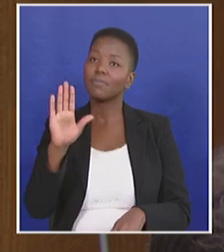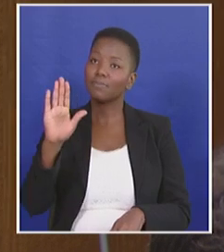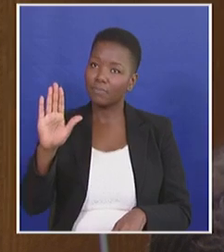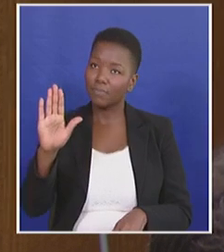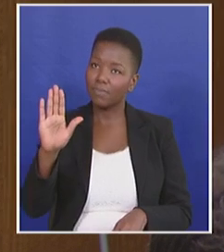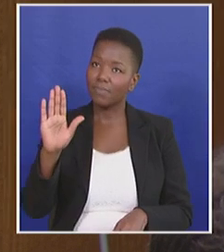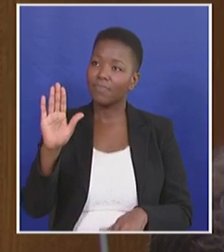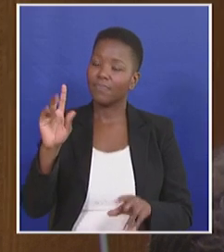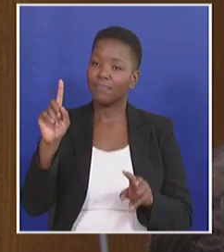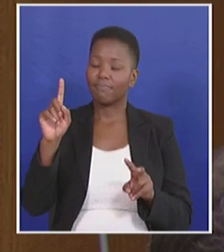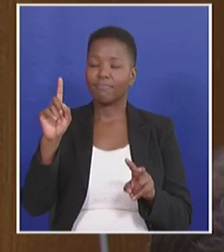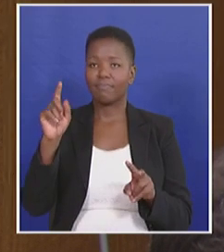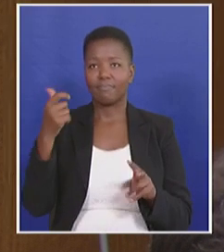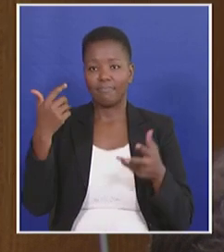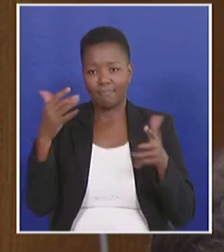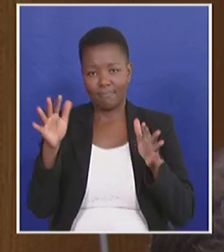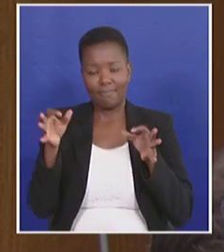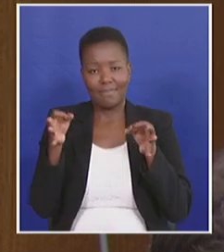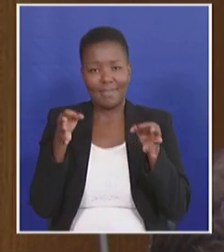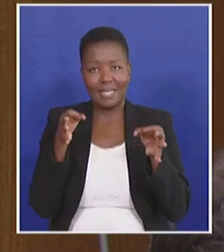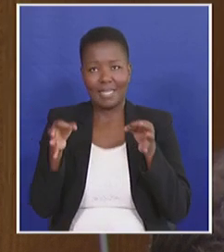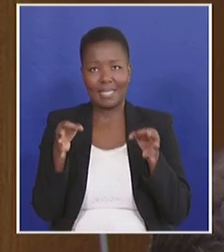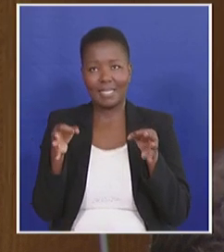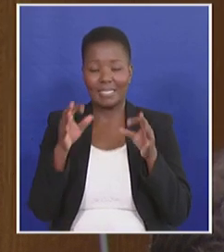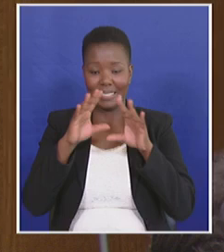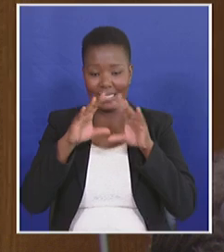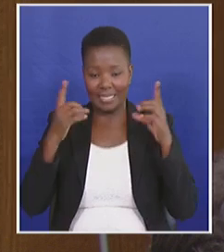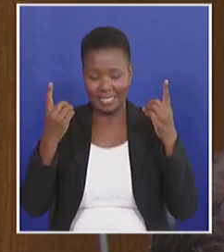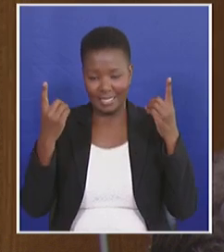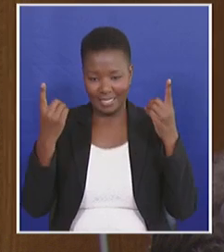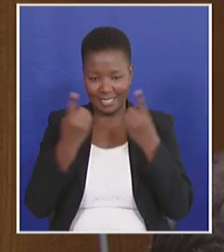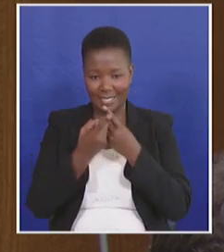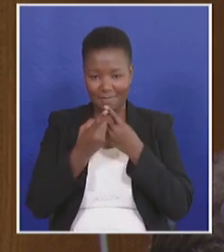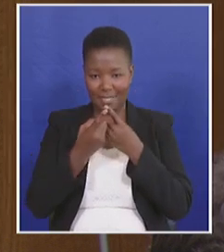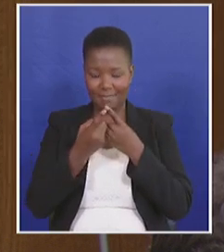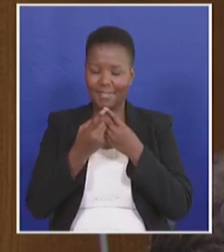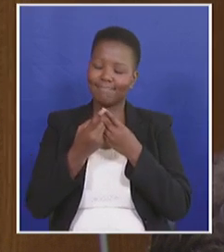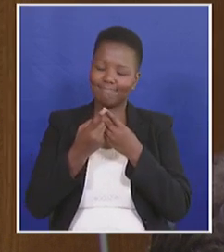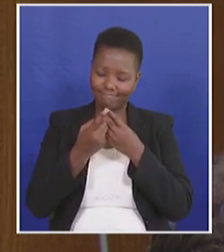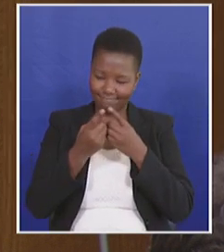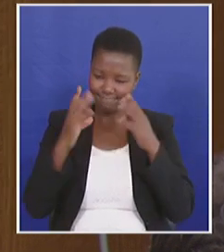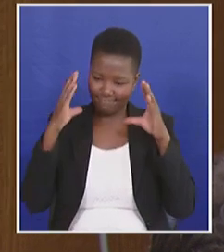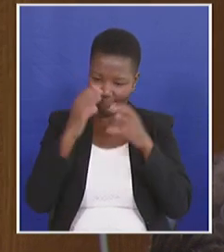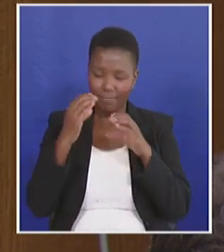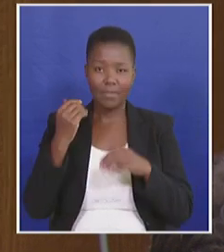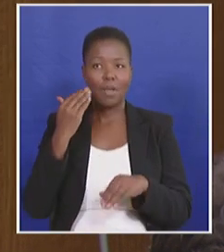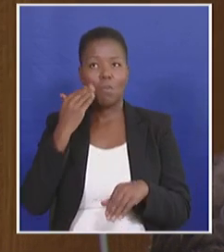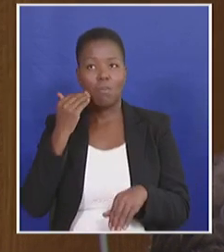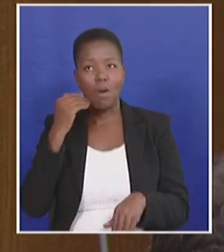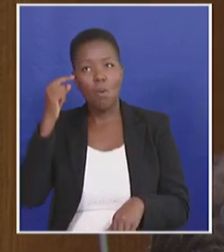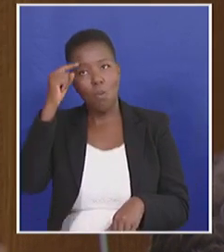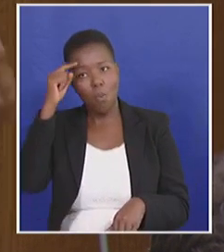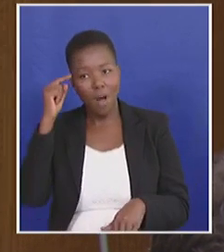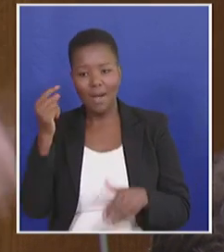There's an imbalance with which the department is dealing with cases where black or white